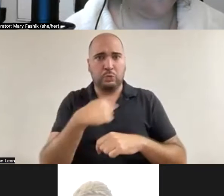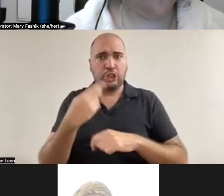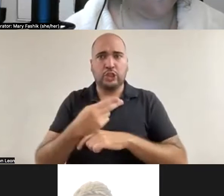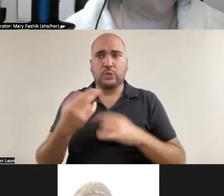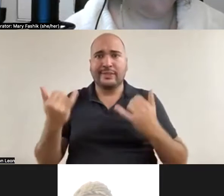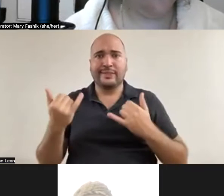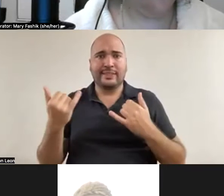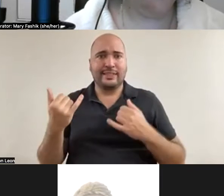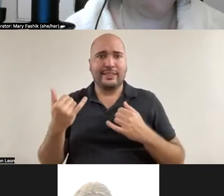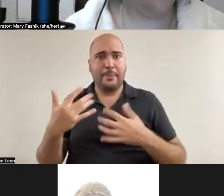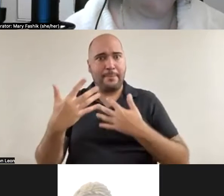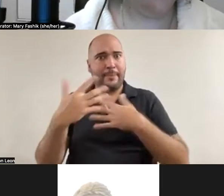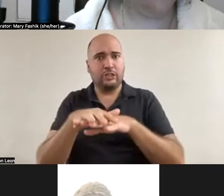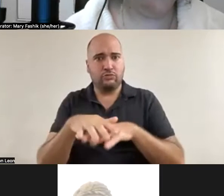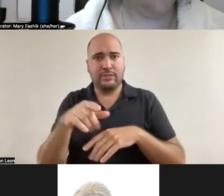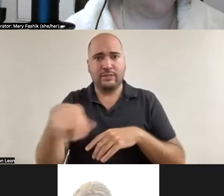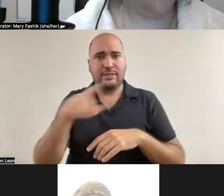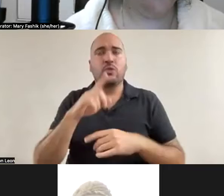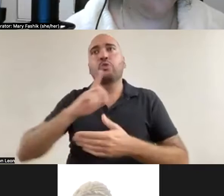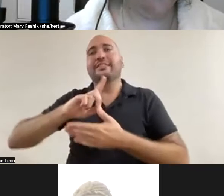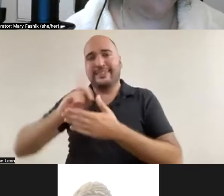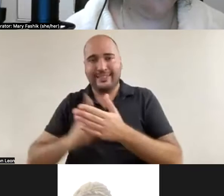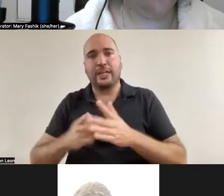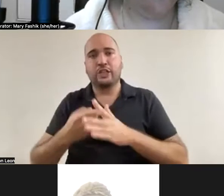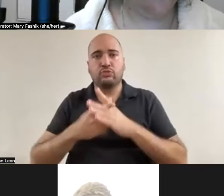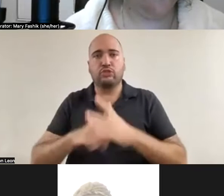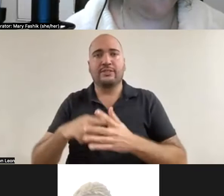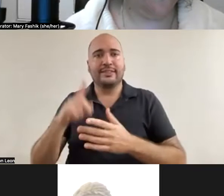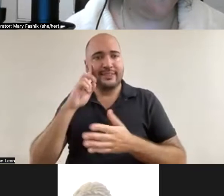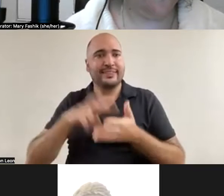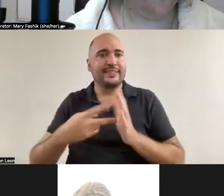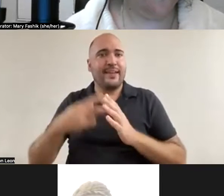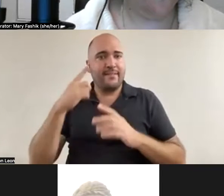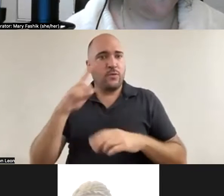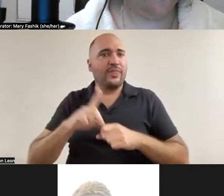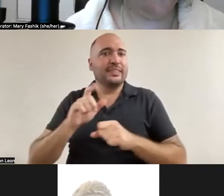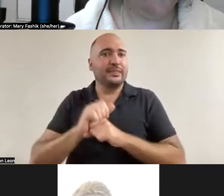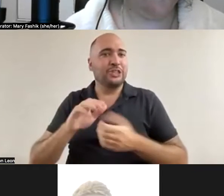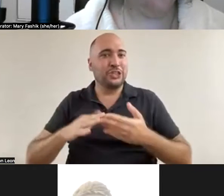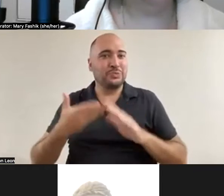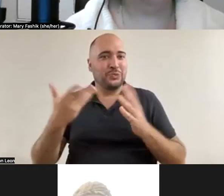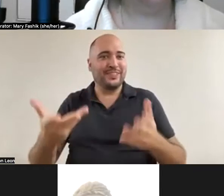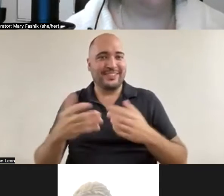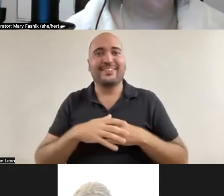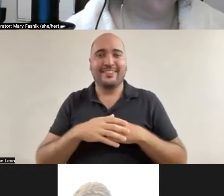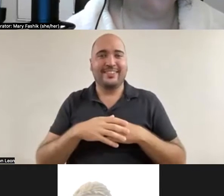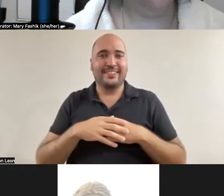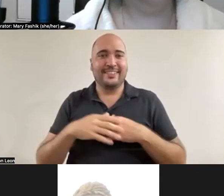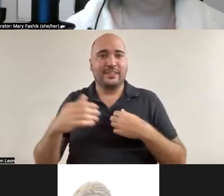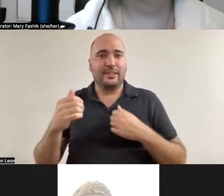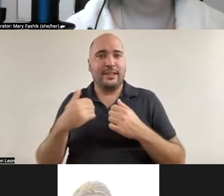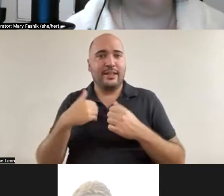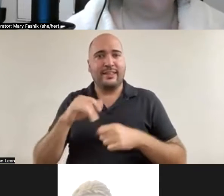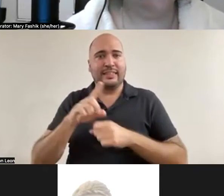now, mainstream, were designed and originally intended for the disability community, had the disability